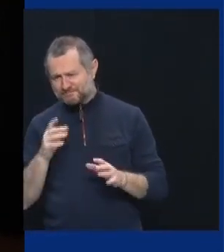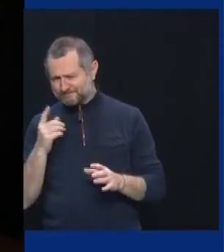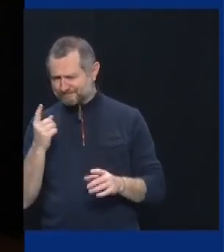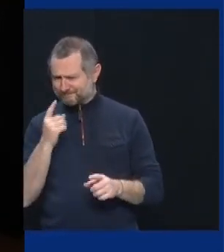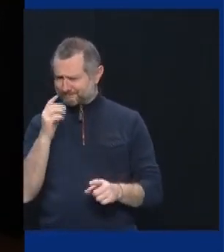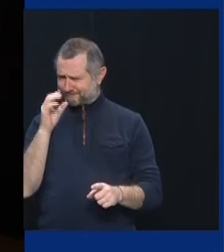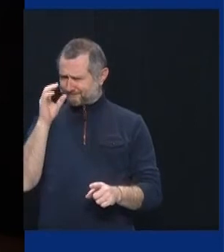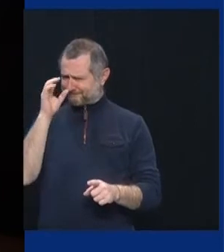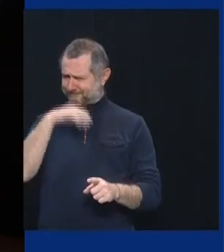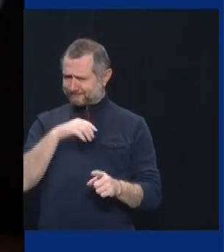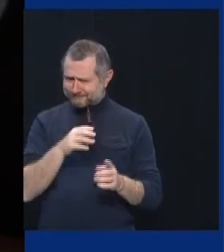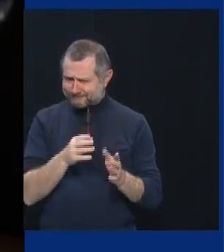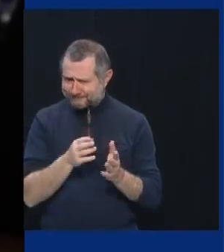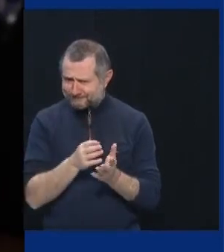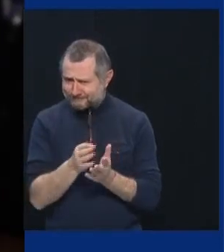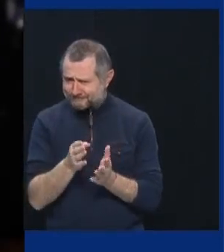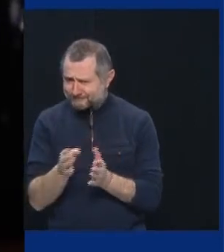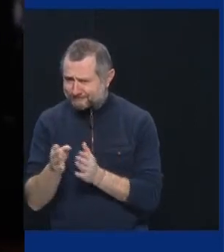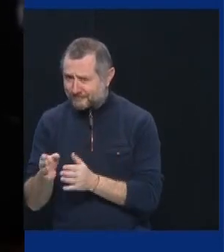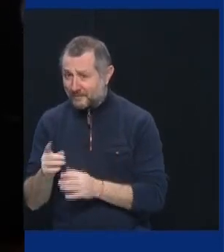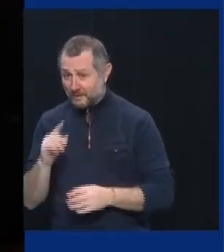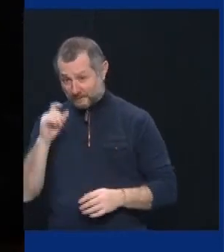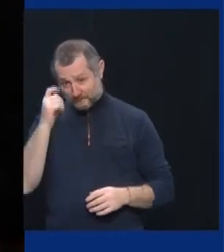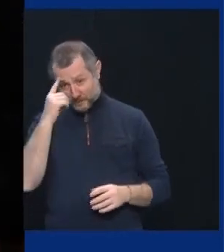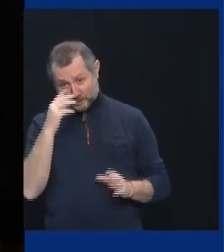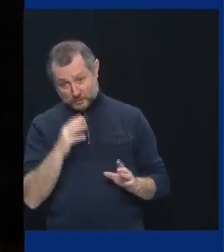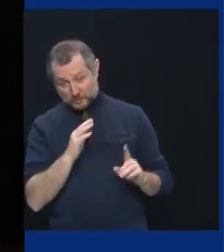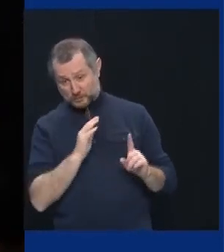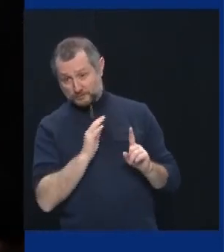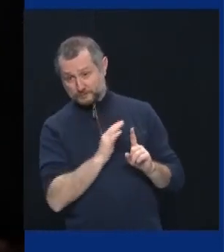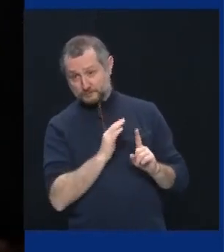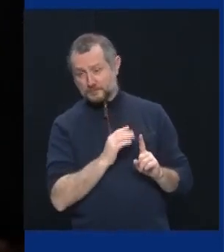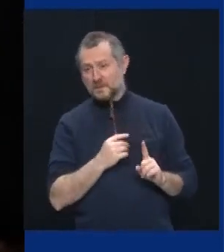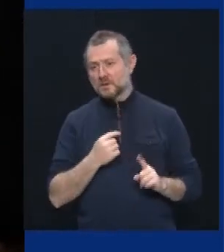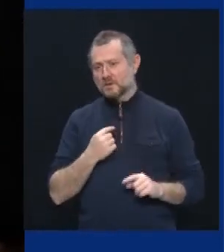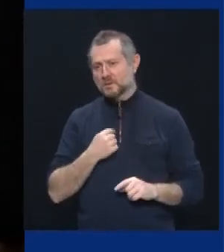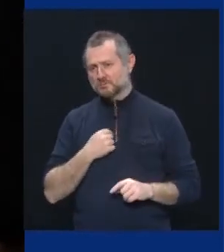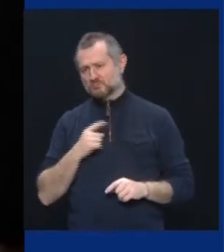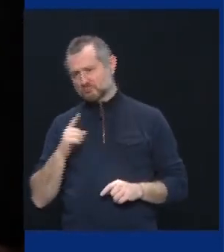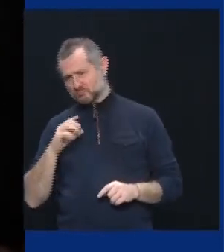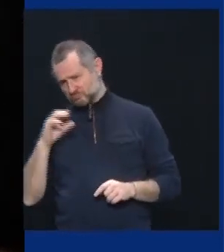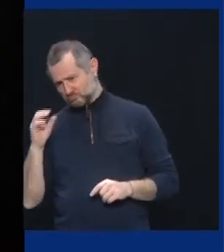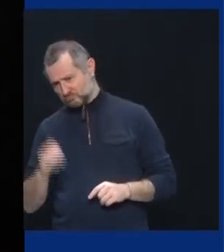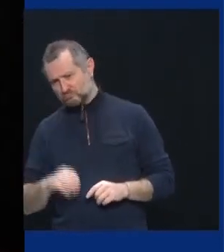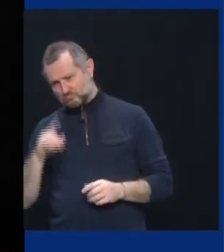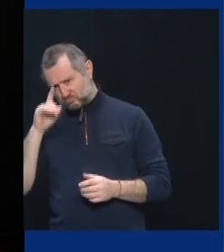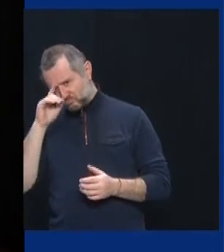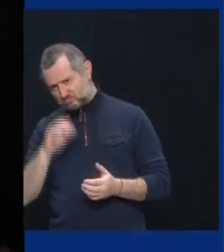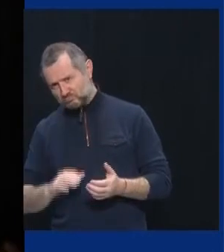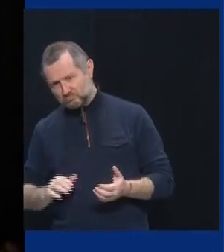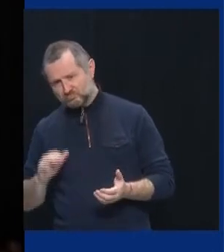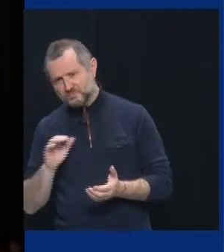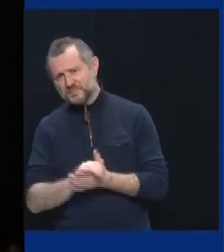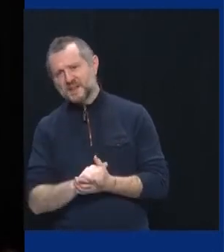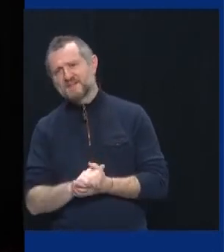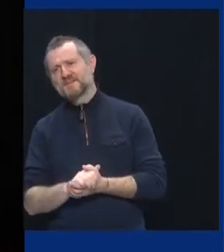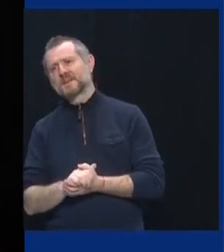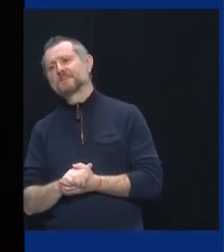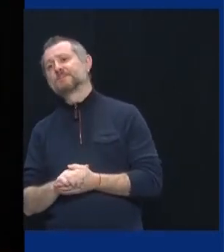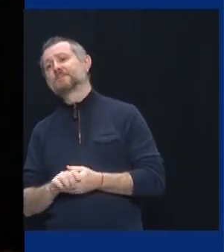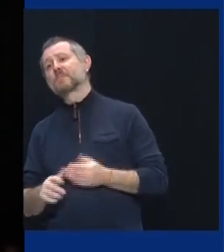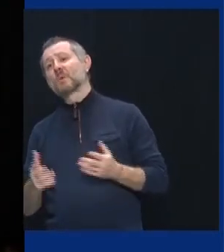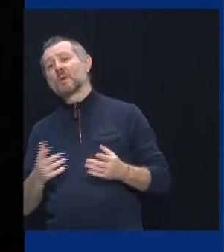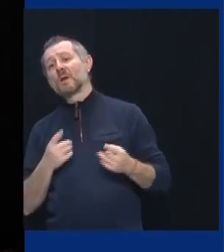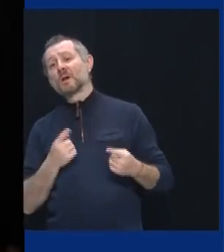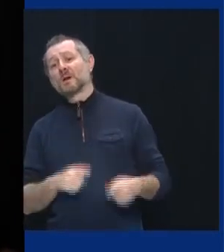But Governor, I truly believe that as a result of what has happened to